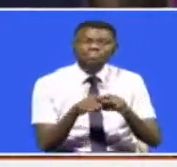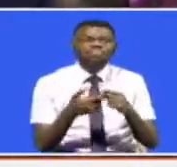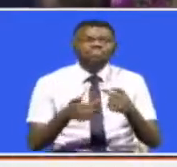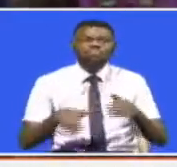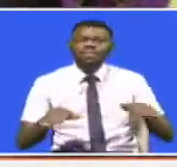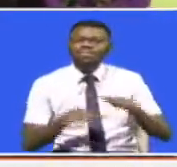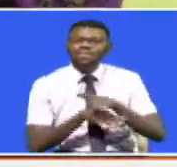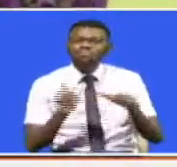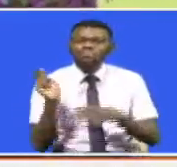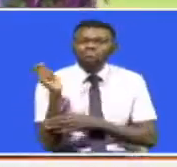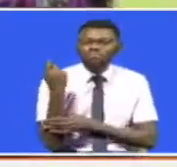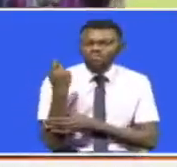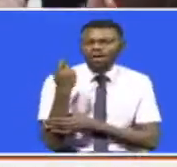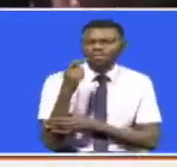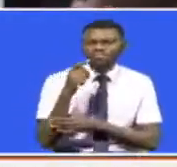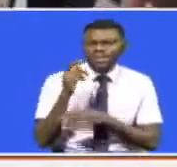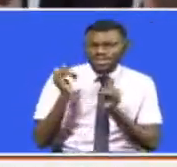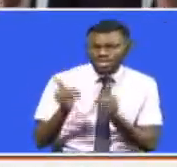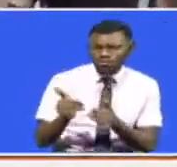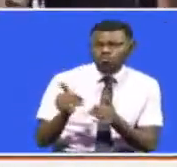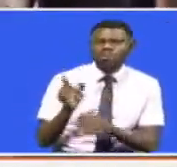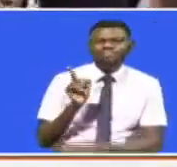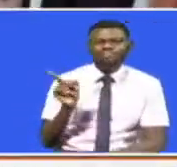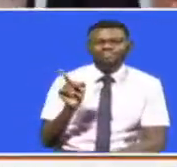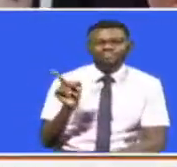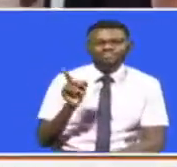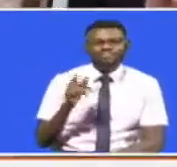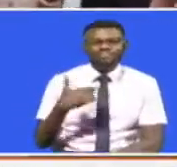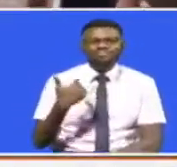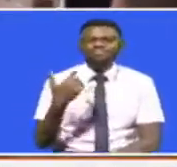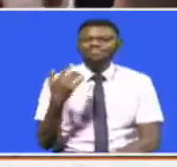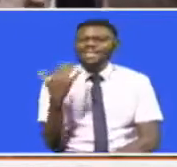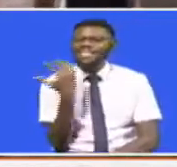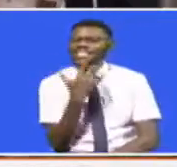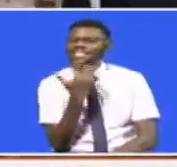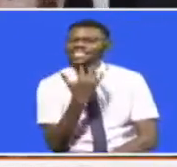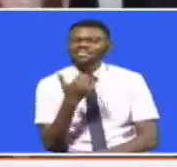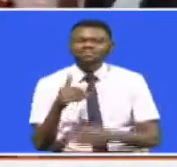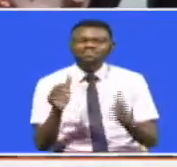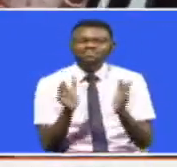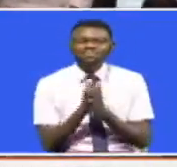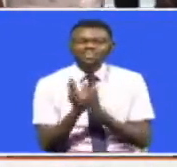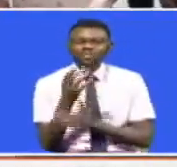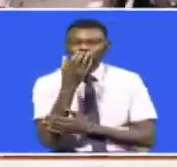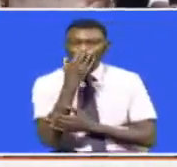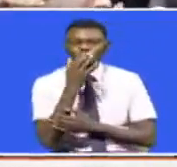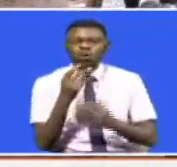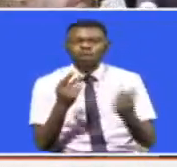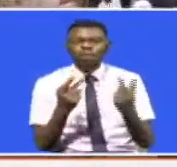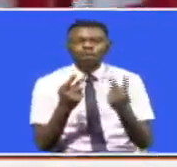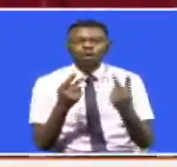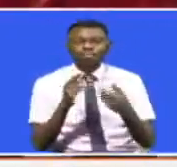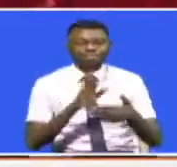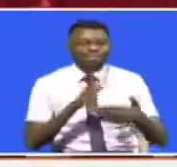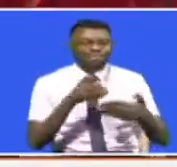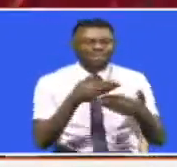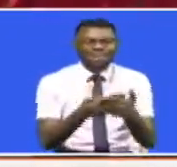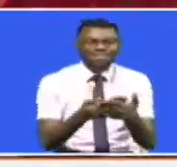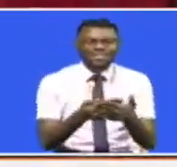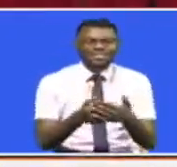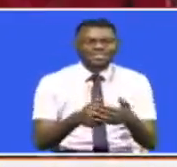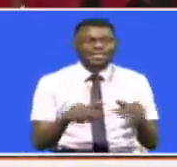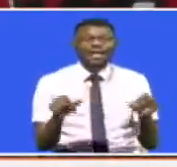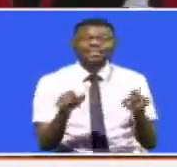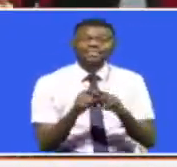Deputy President-elect Rigathi Gachagua and President-elect William Ruto would make their way, which paved the arrival of the